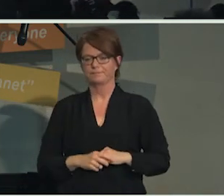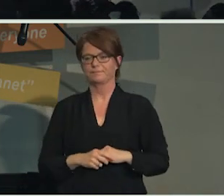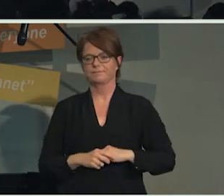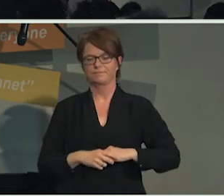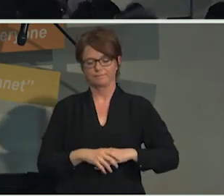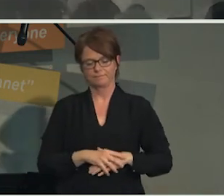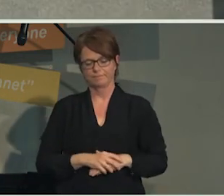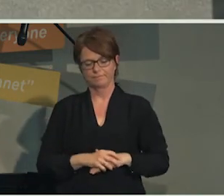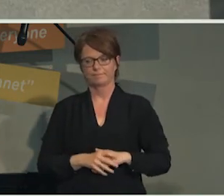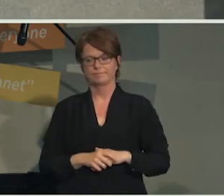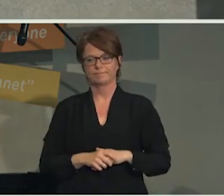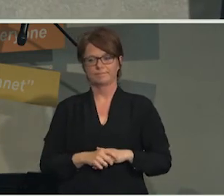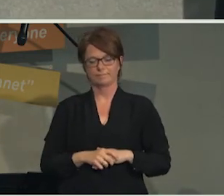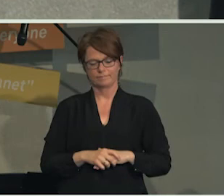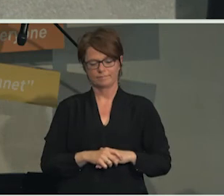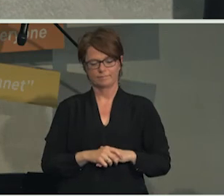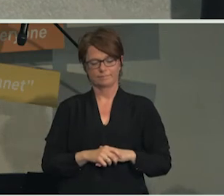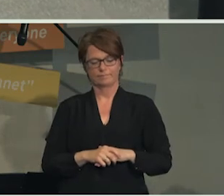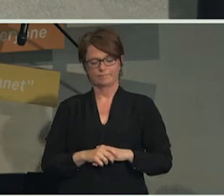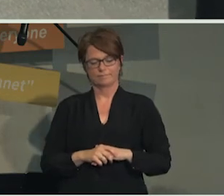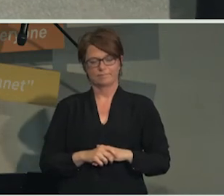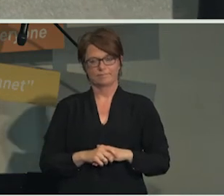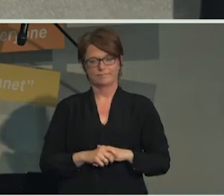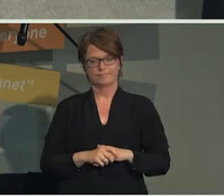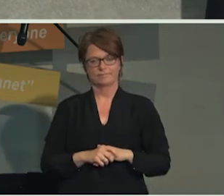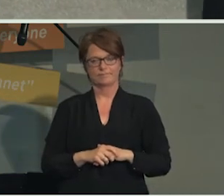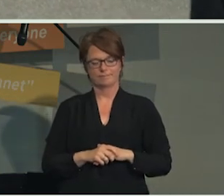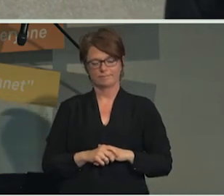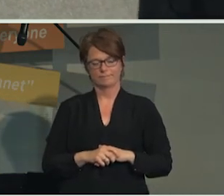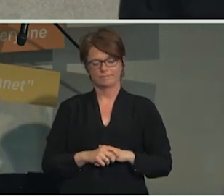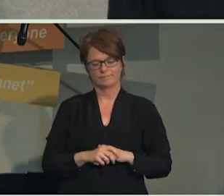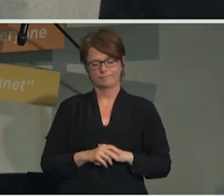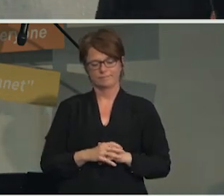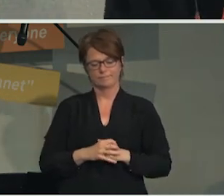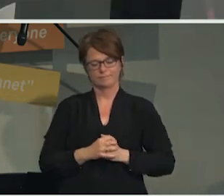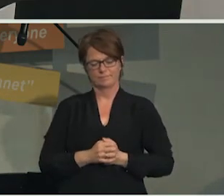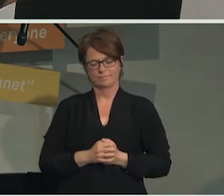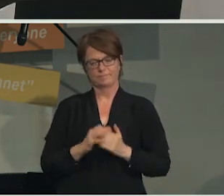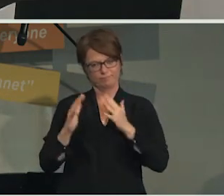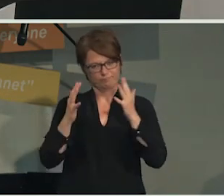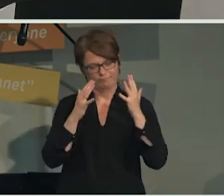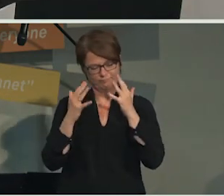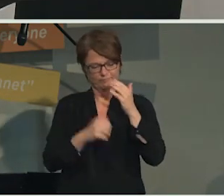And you're very welcome to take one issue either in German or in English.